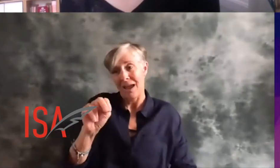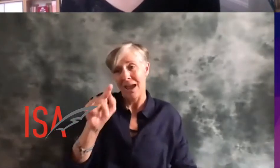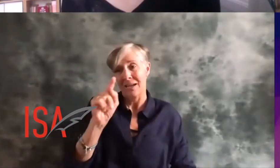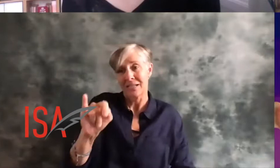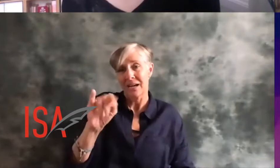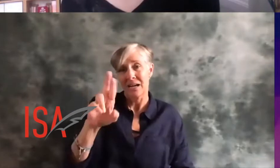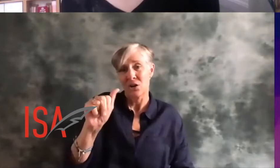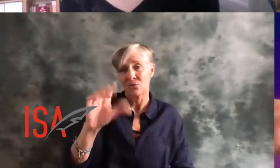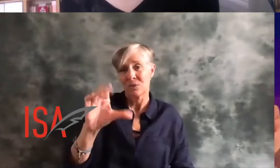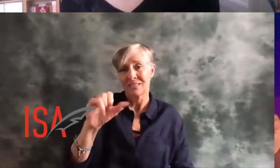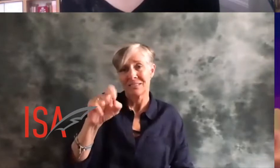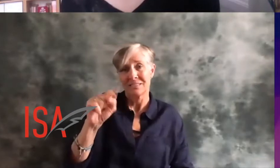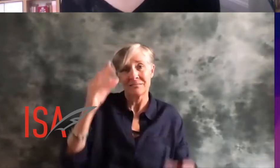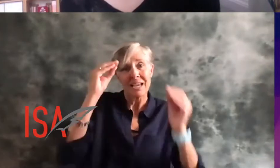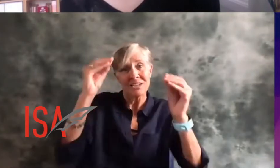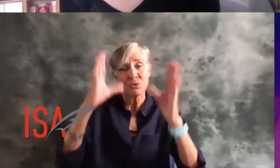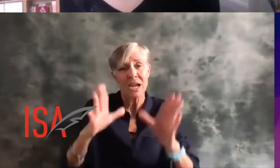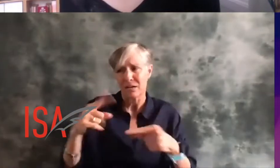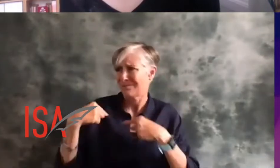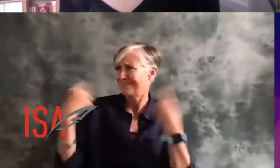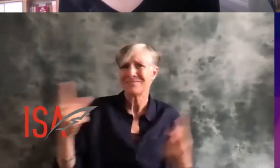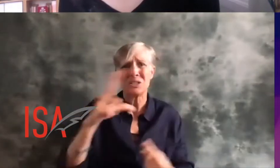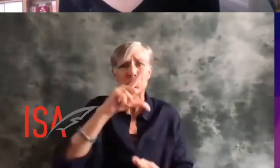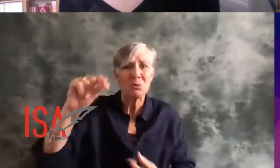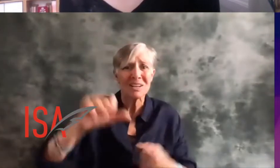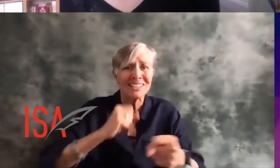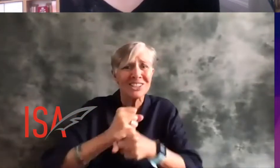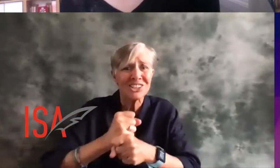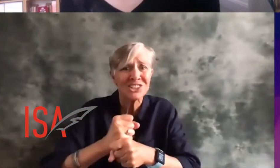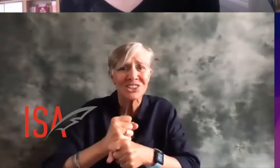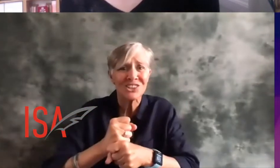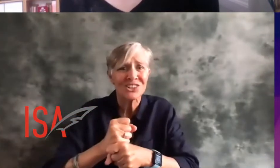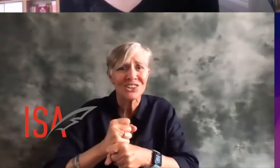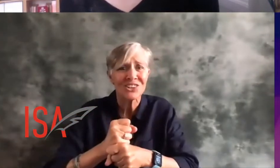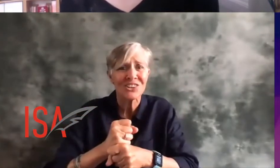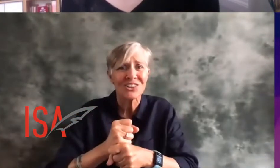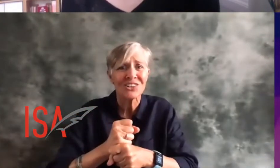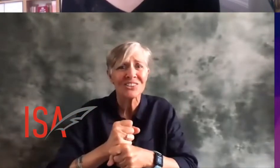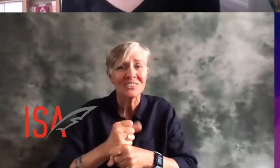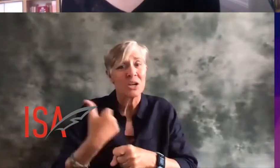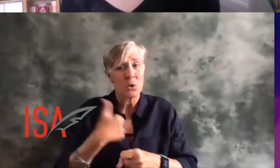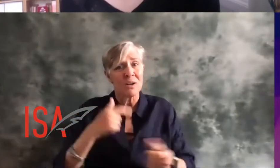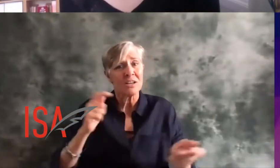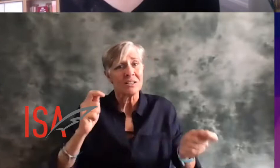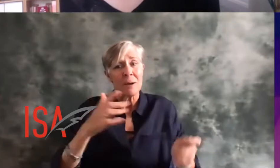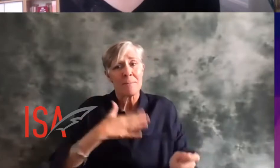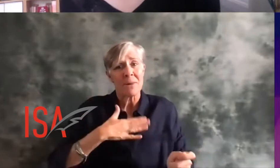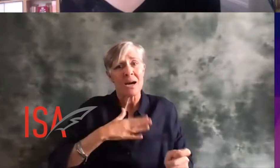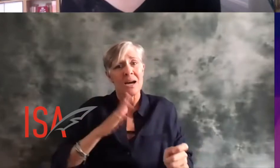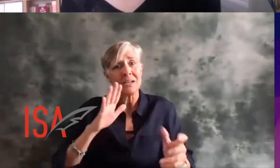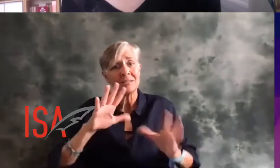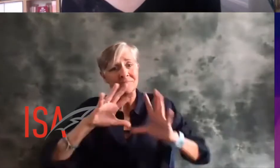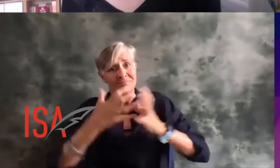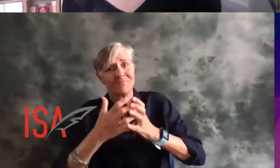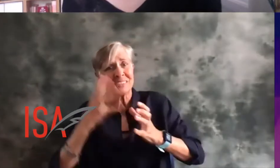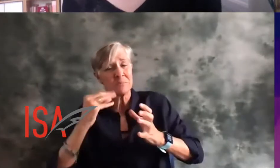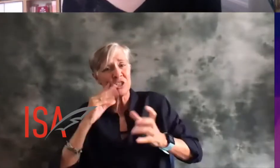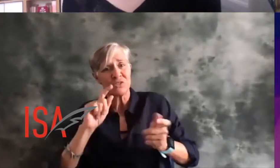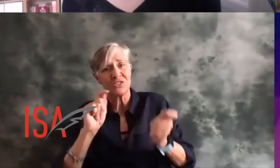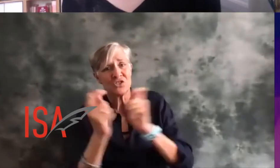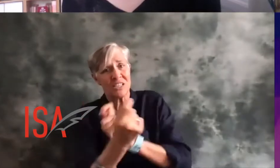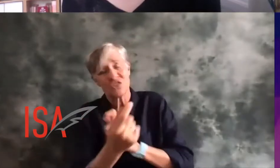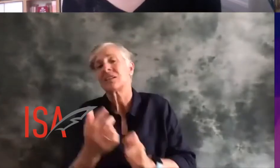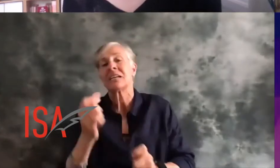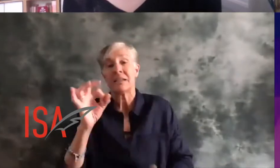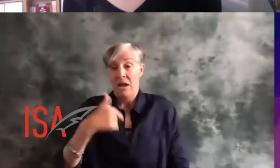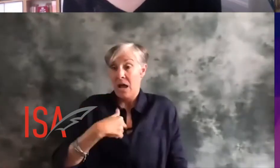you know, I've been doing this work for 20 years, and this space is evolving. So if I don't have that experience, or